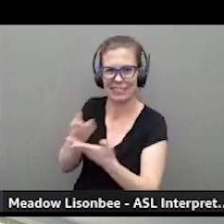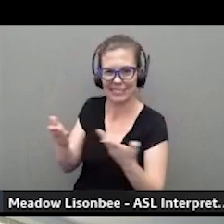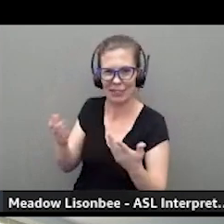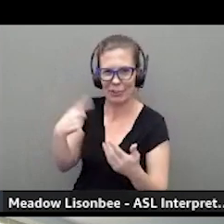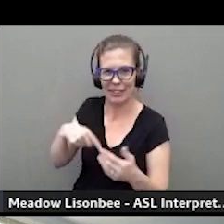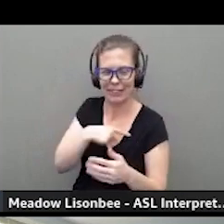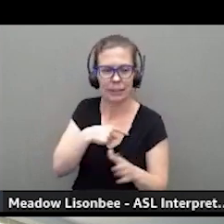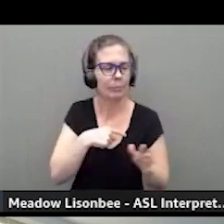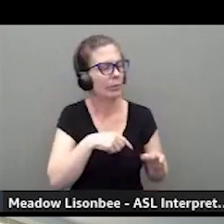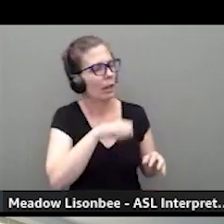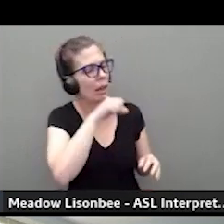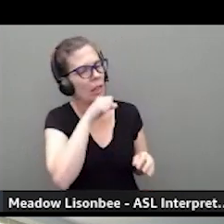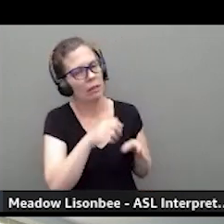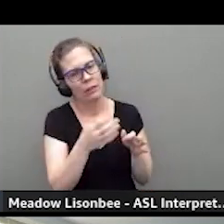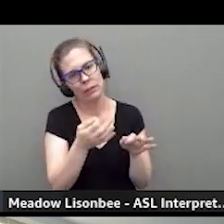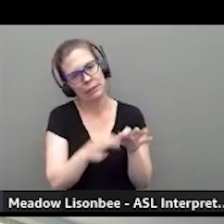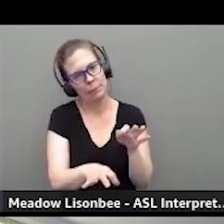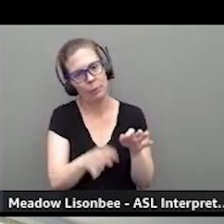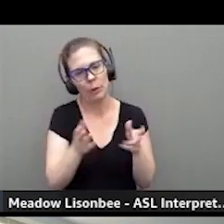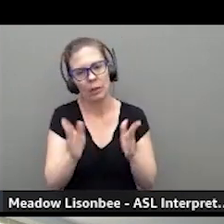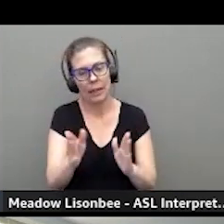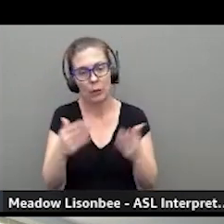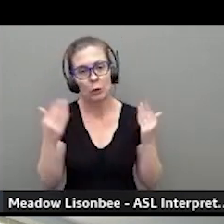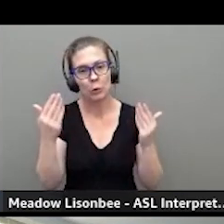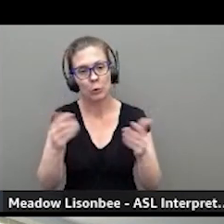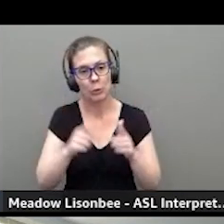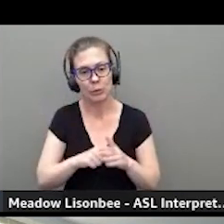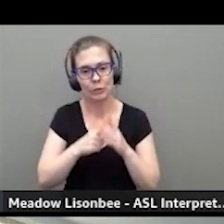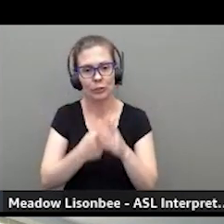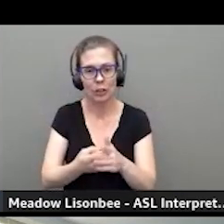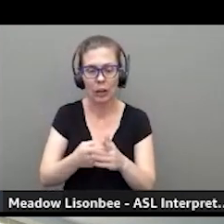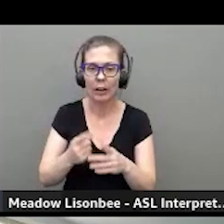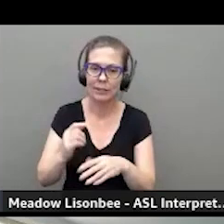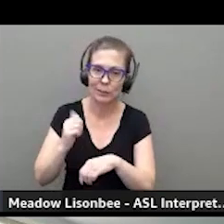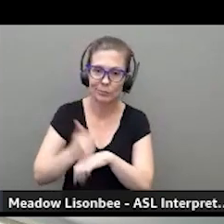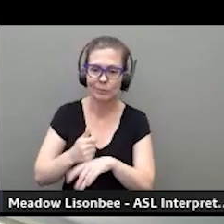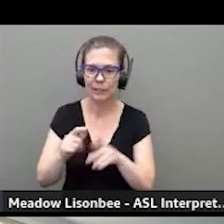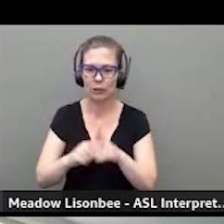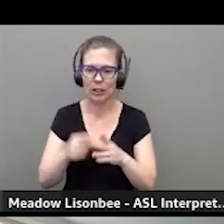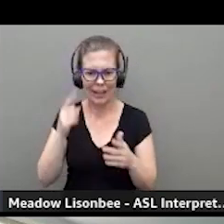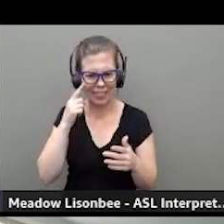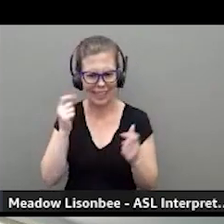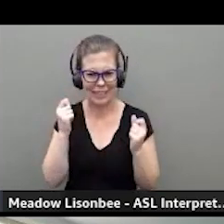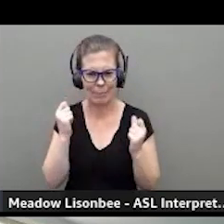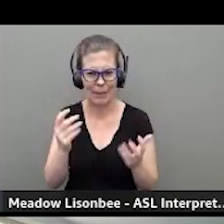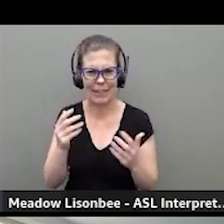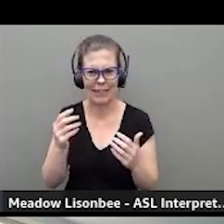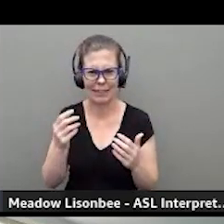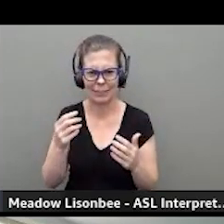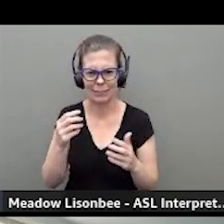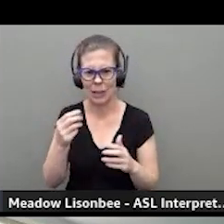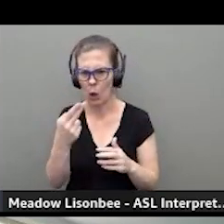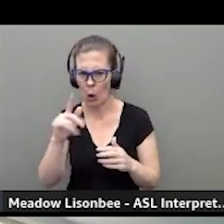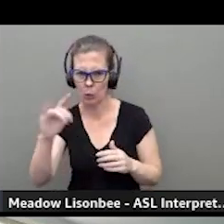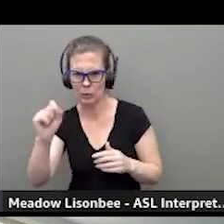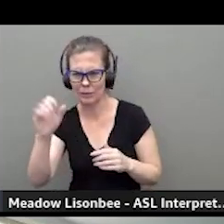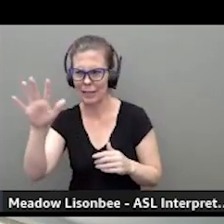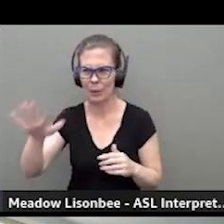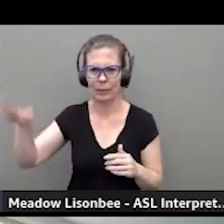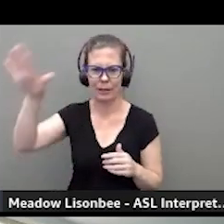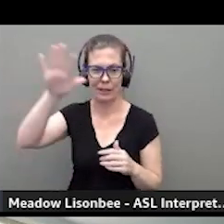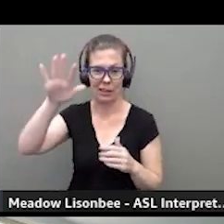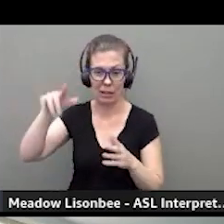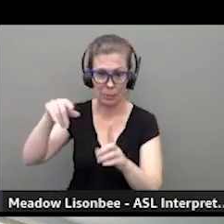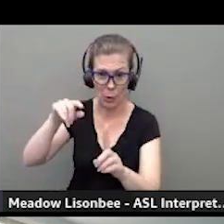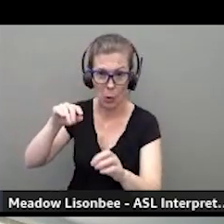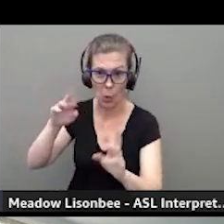the simplicity that it allows you to get started, and it creates a start. I think there's a lot of us out there, especially probably hopefully even in the chat,